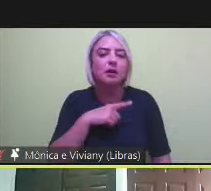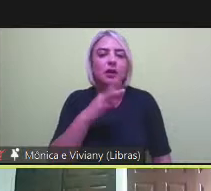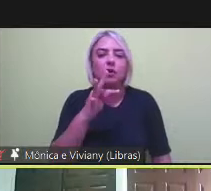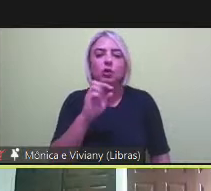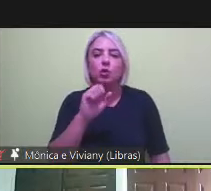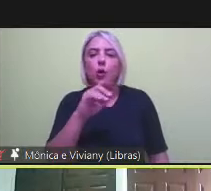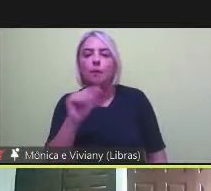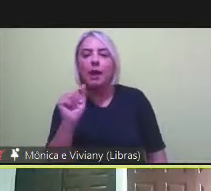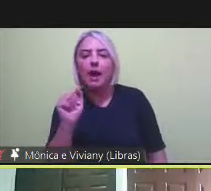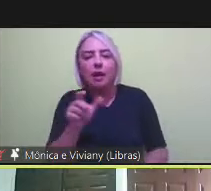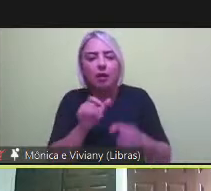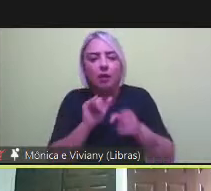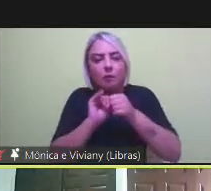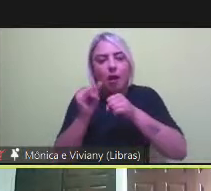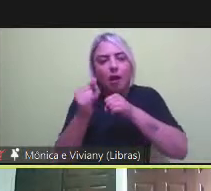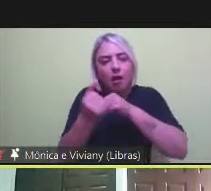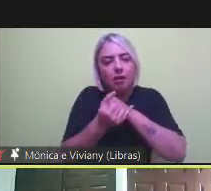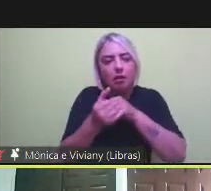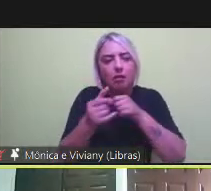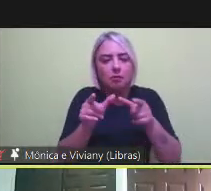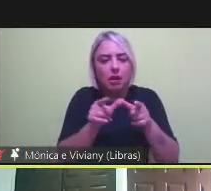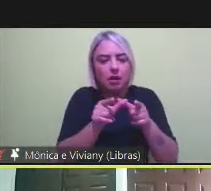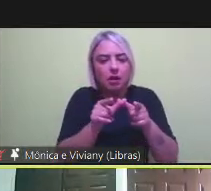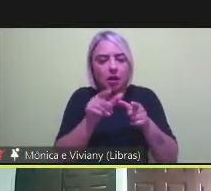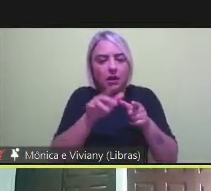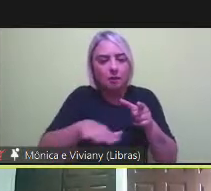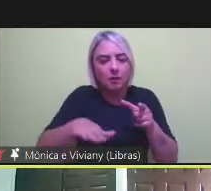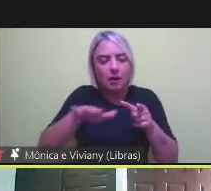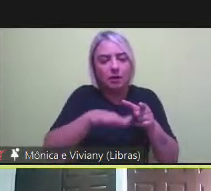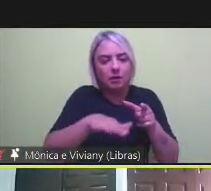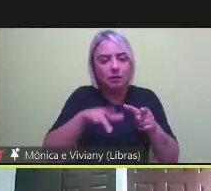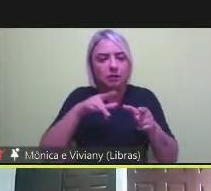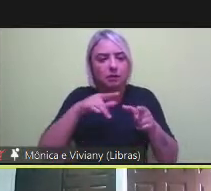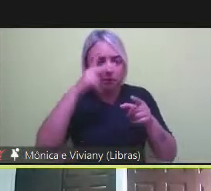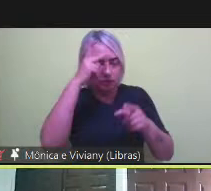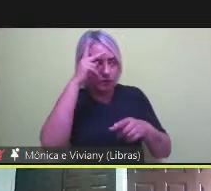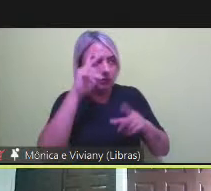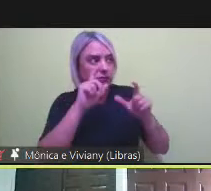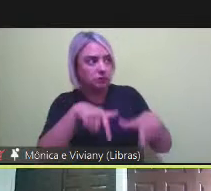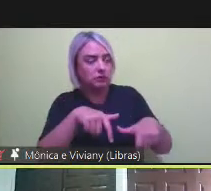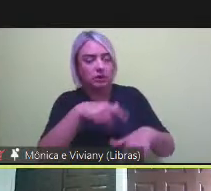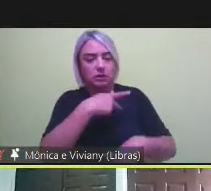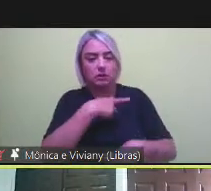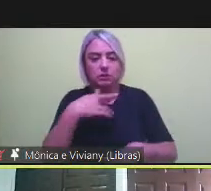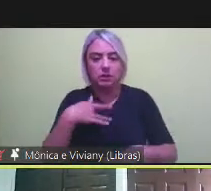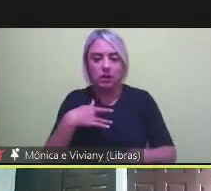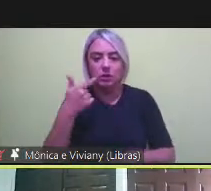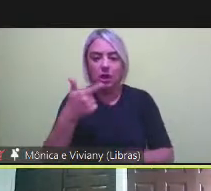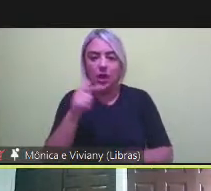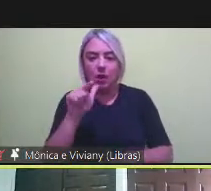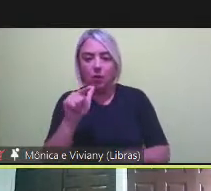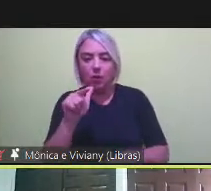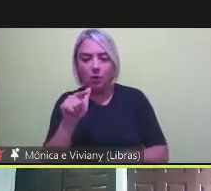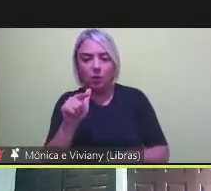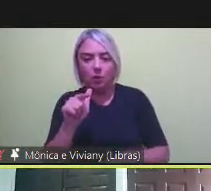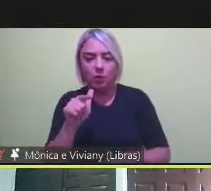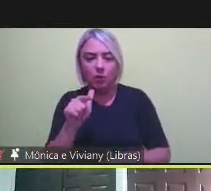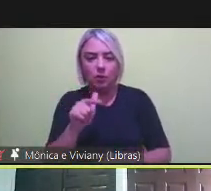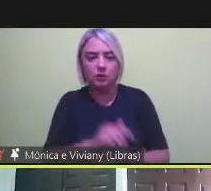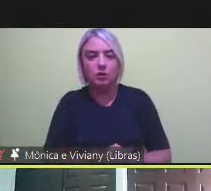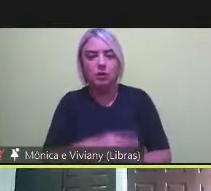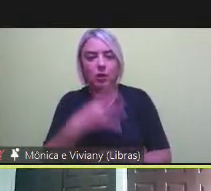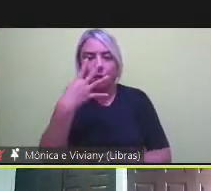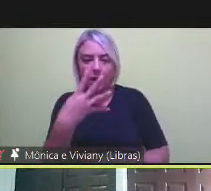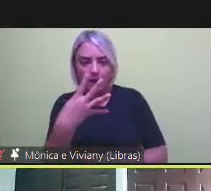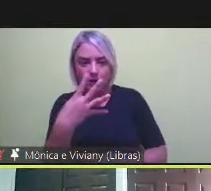1 regional health authority, and there are 4 in Trinidad. So these regional health